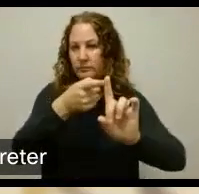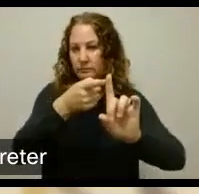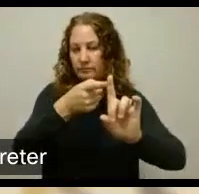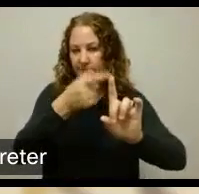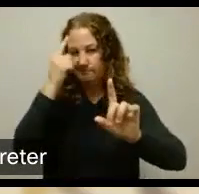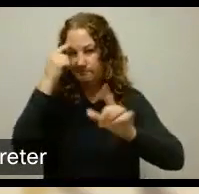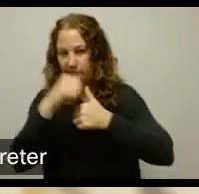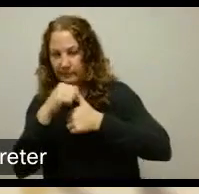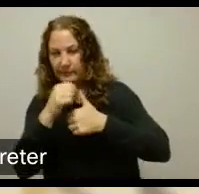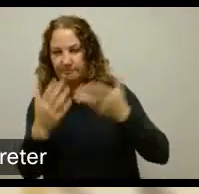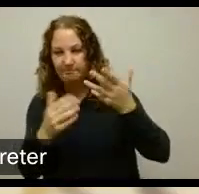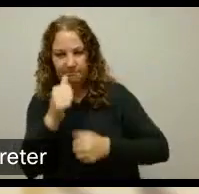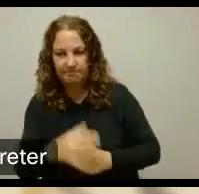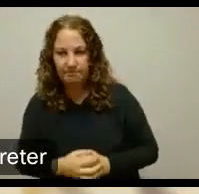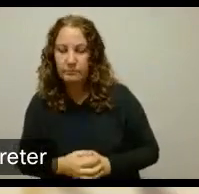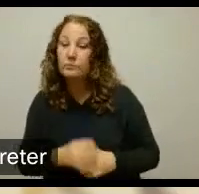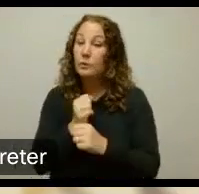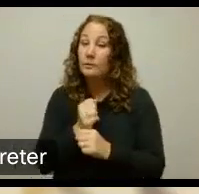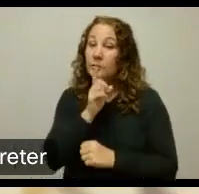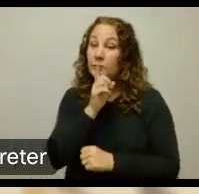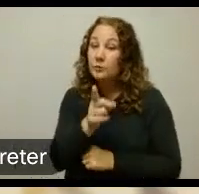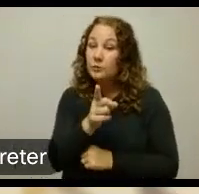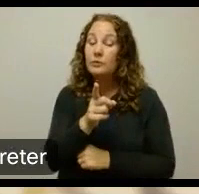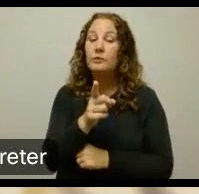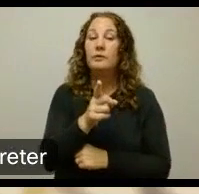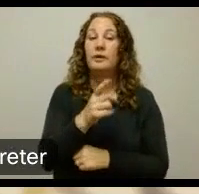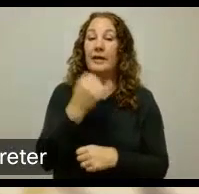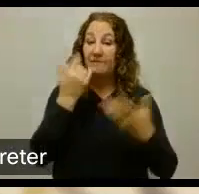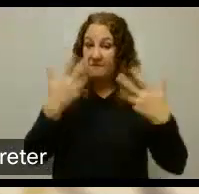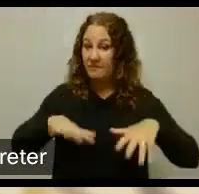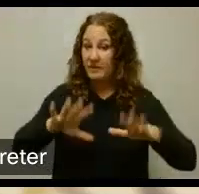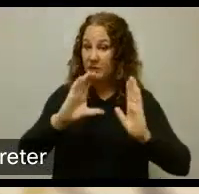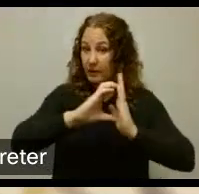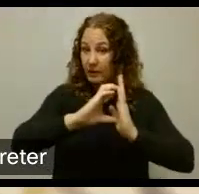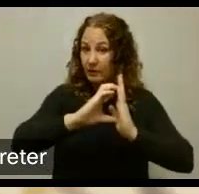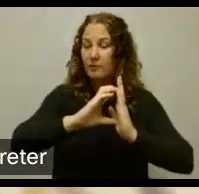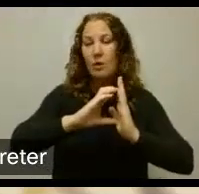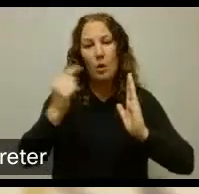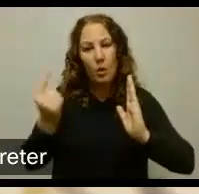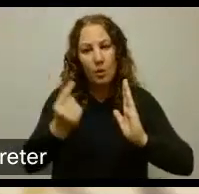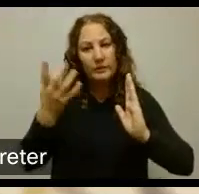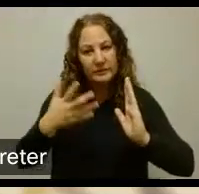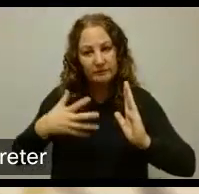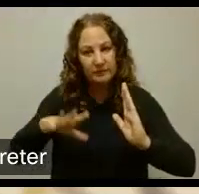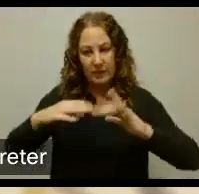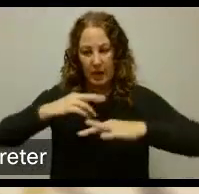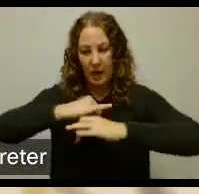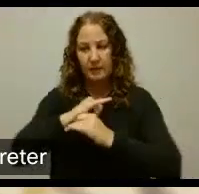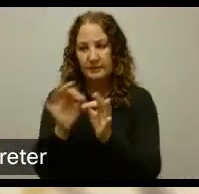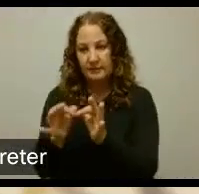remember. So make sure that whenever you finish a paragraph, you're always finishing up with a concluding